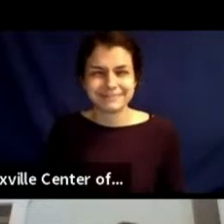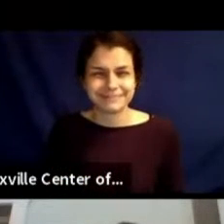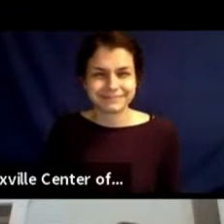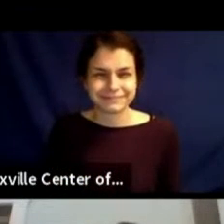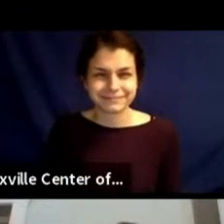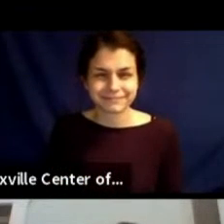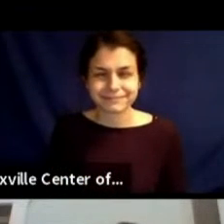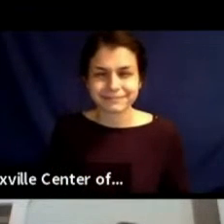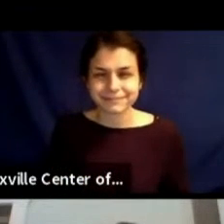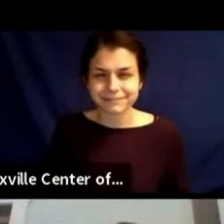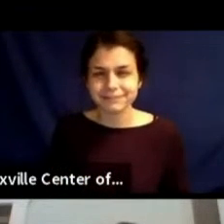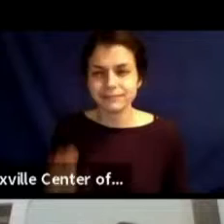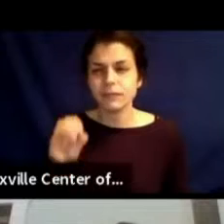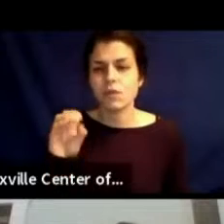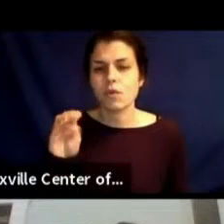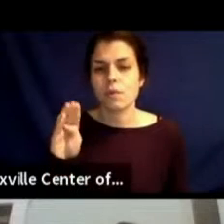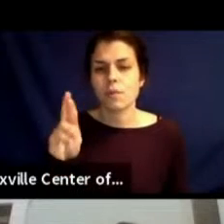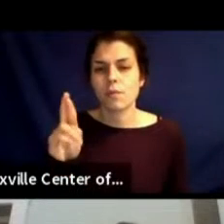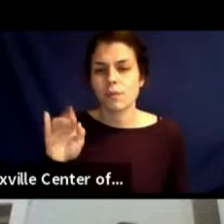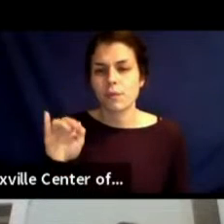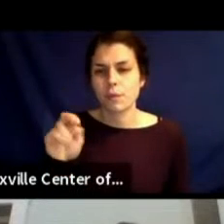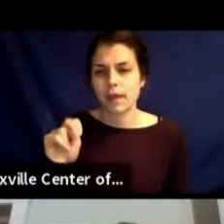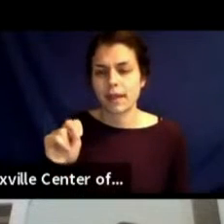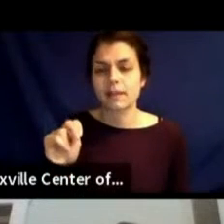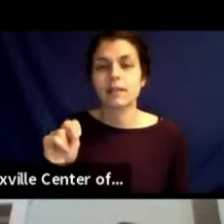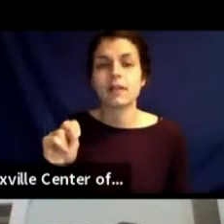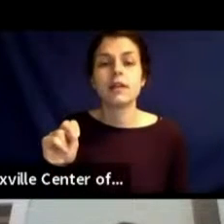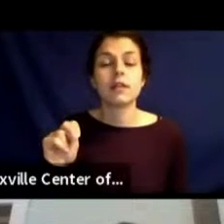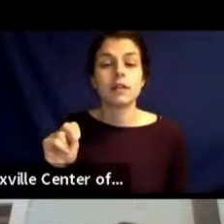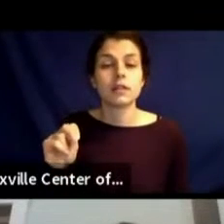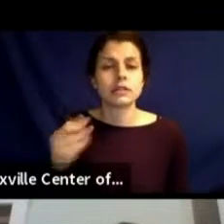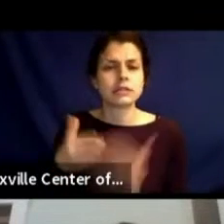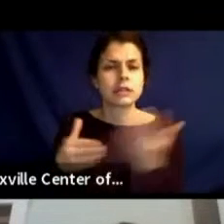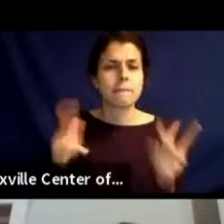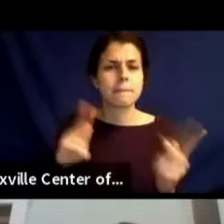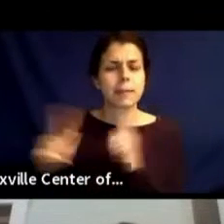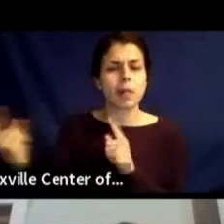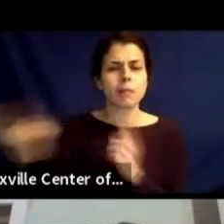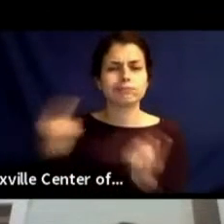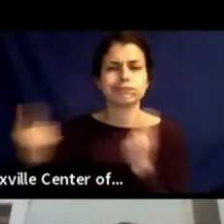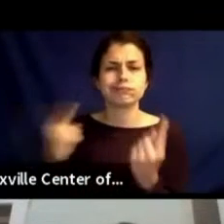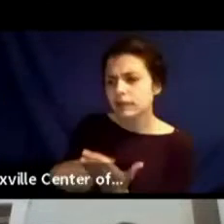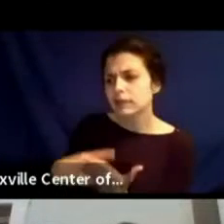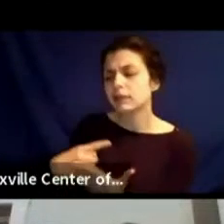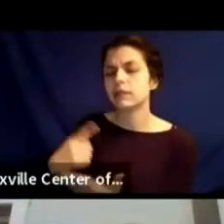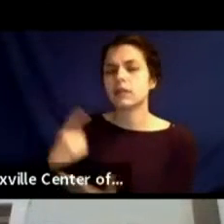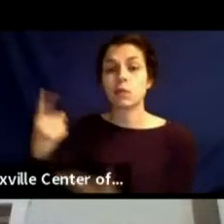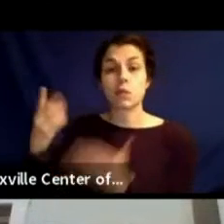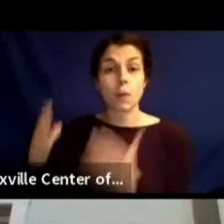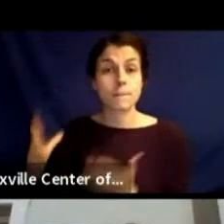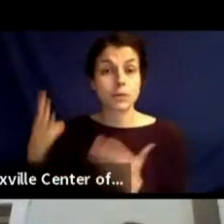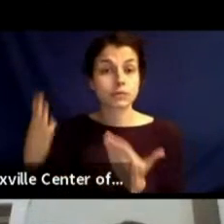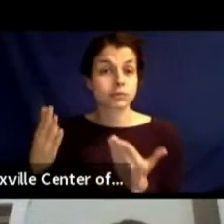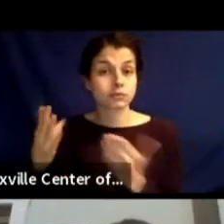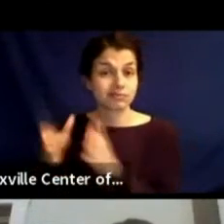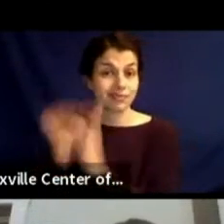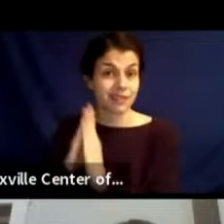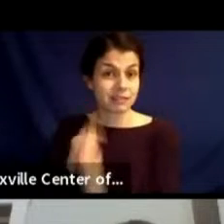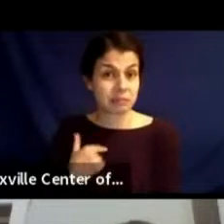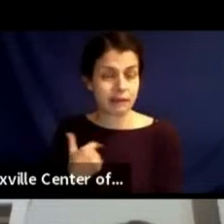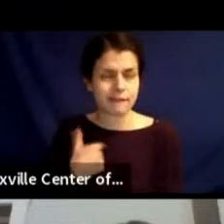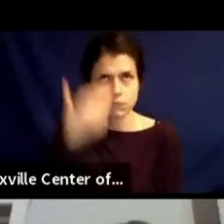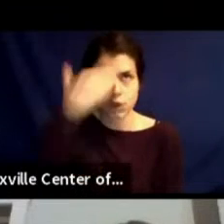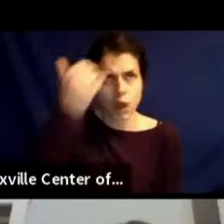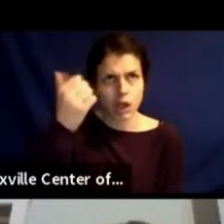I'd like to bring something up that was brought up to me in some discussions I had. A request was this until just now for